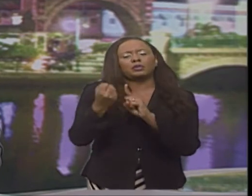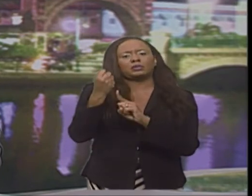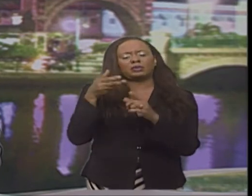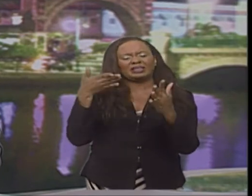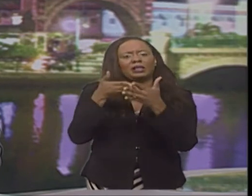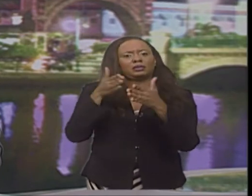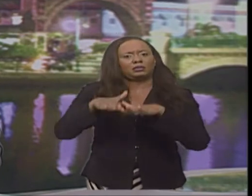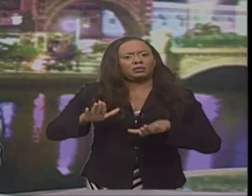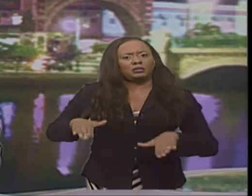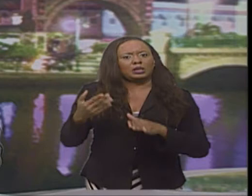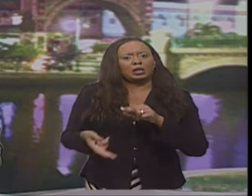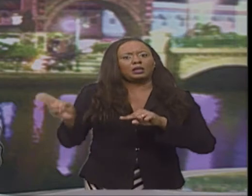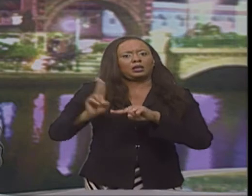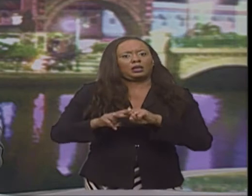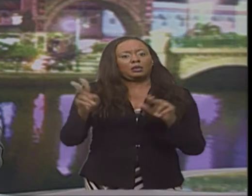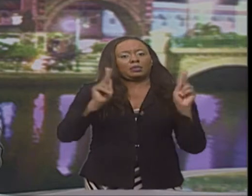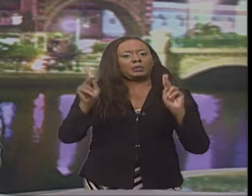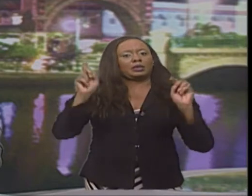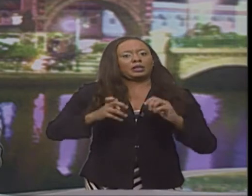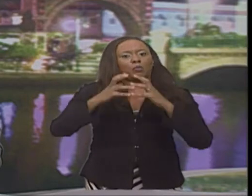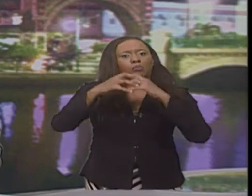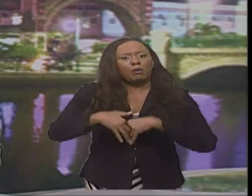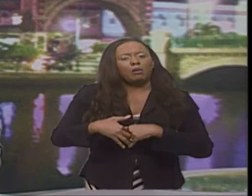being encouraged to play their part in breaking the scourge.